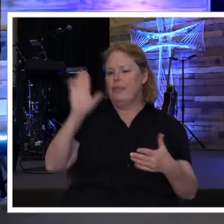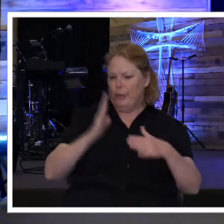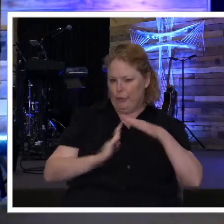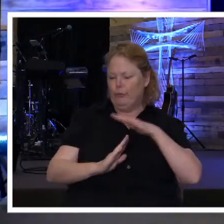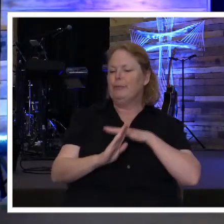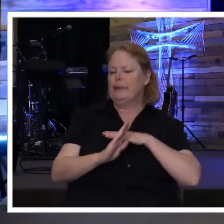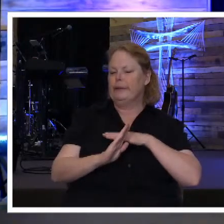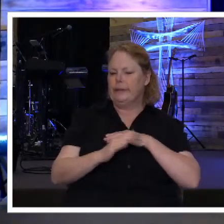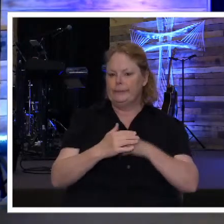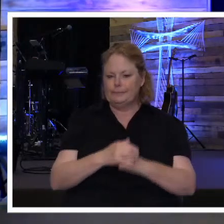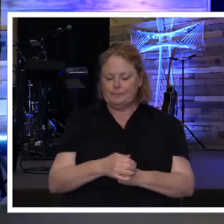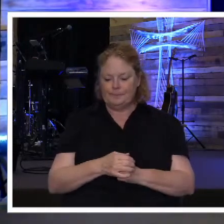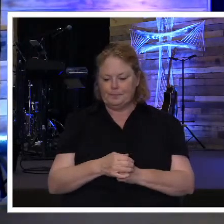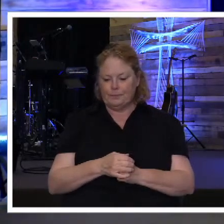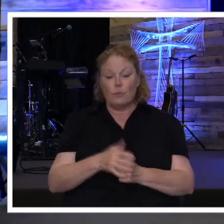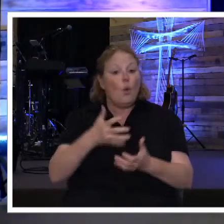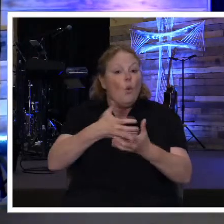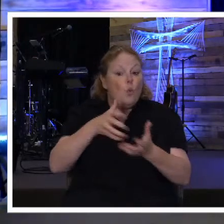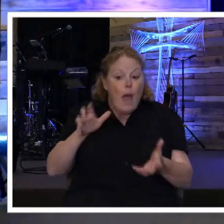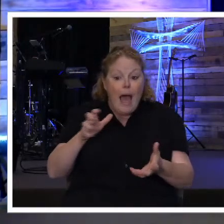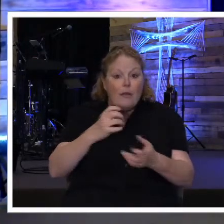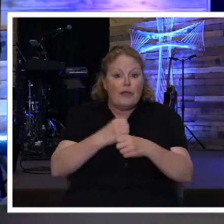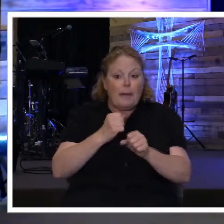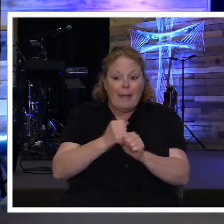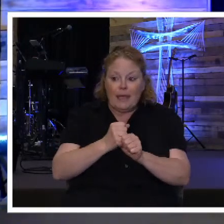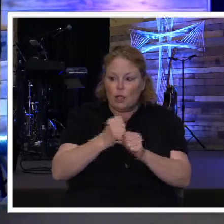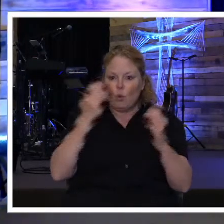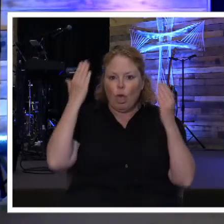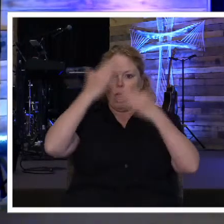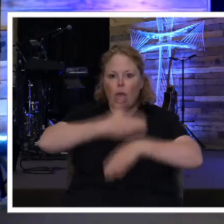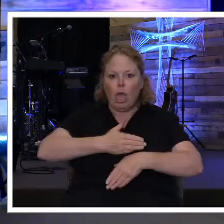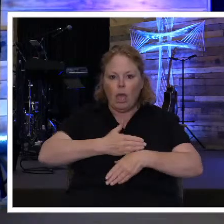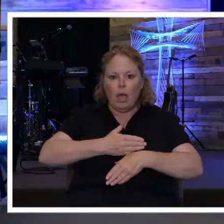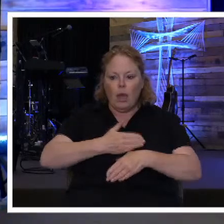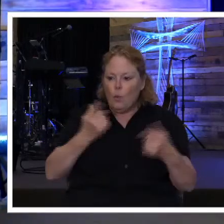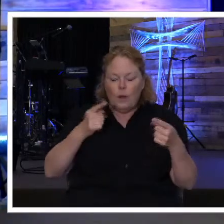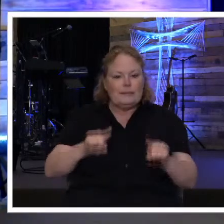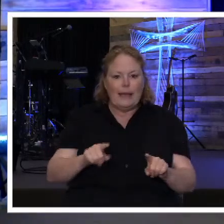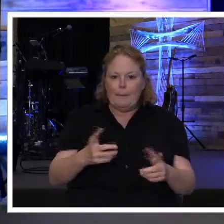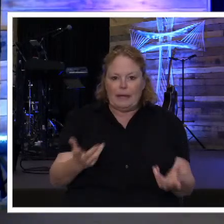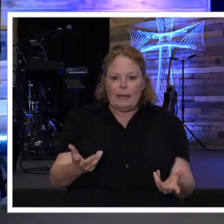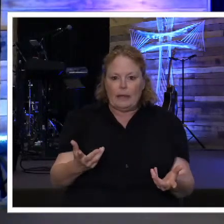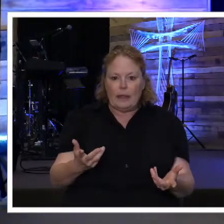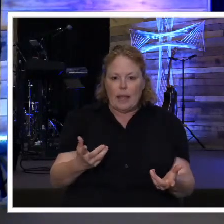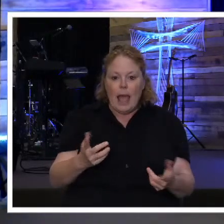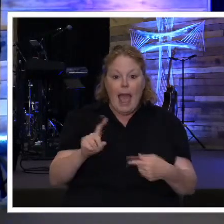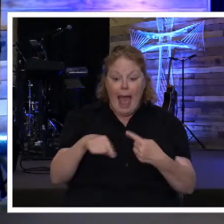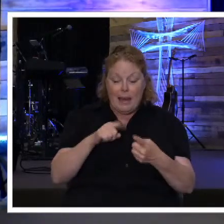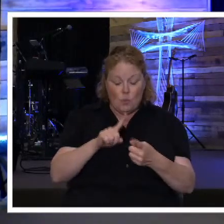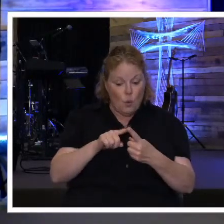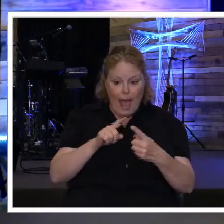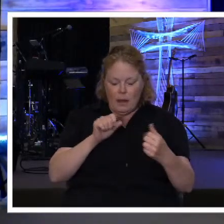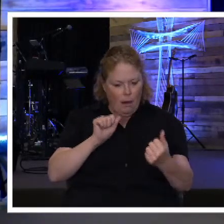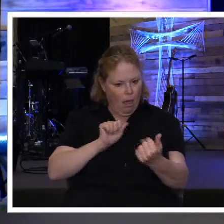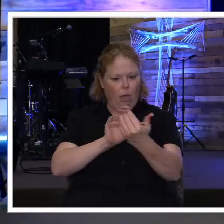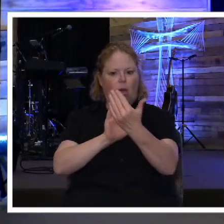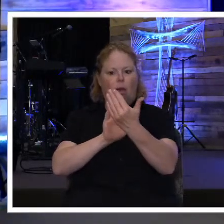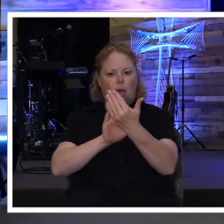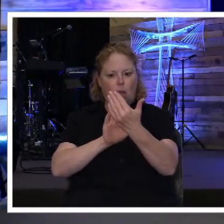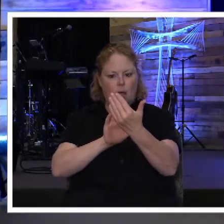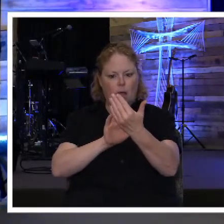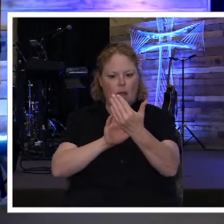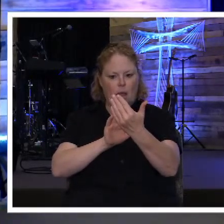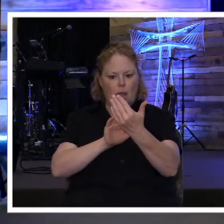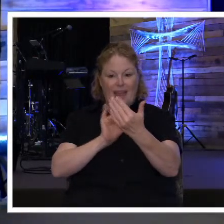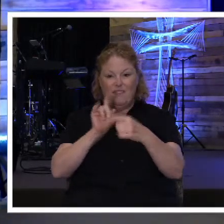Wealth can blind you to how important money has become to you. And when you are confronted with it, if you can't